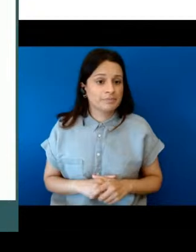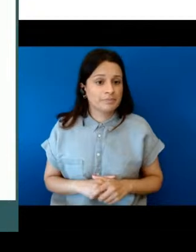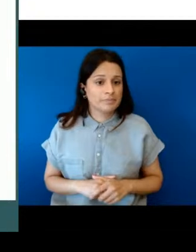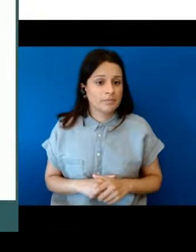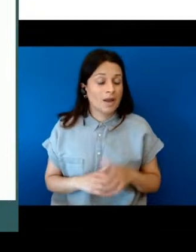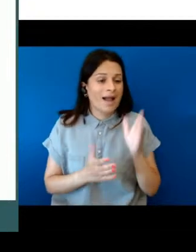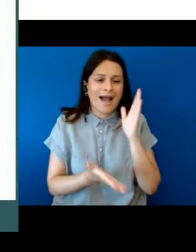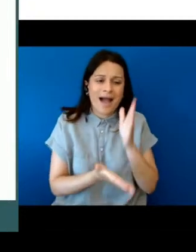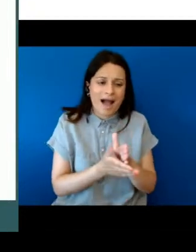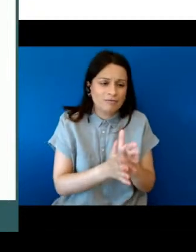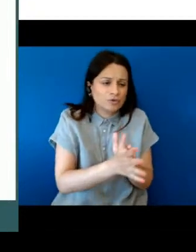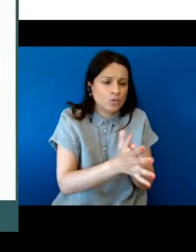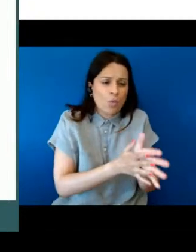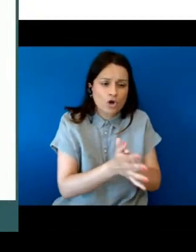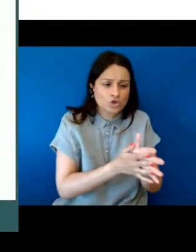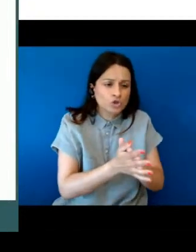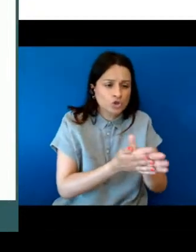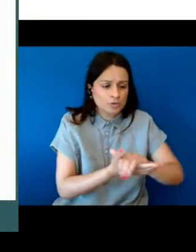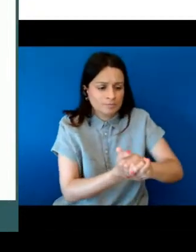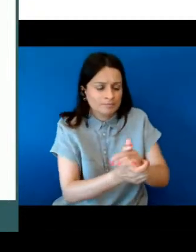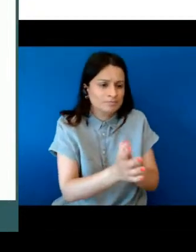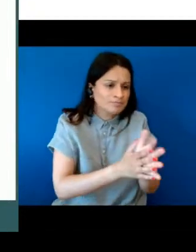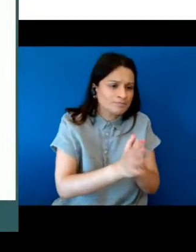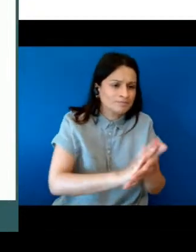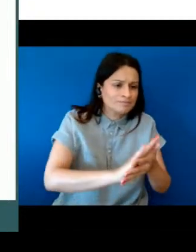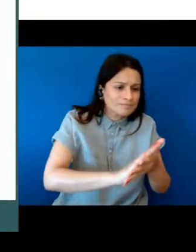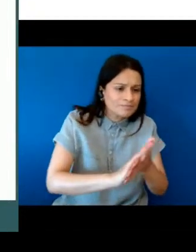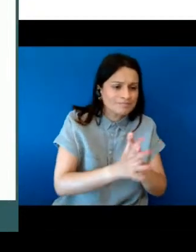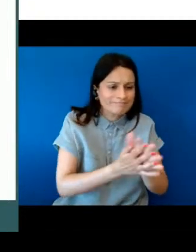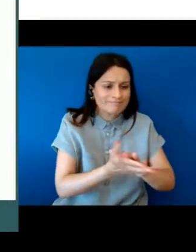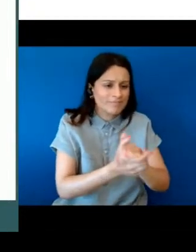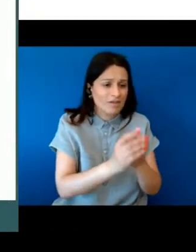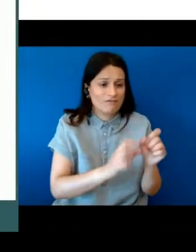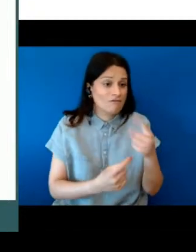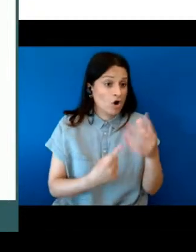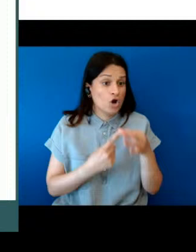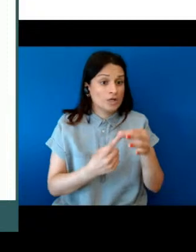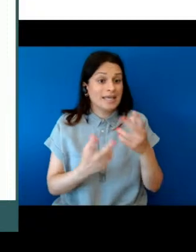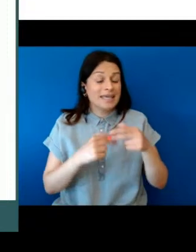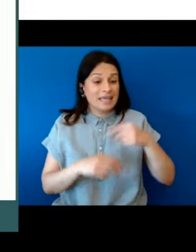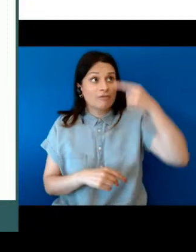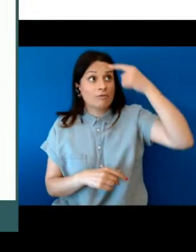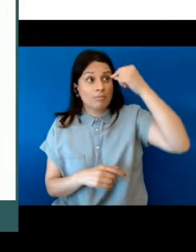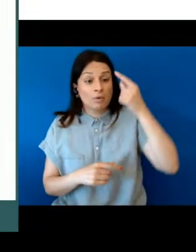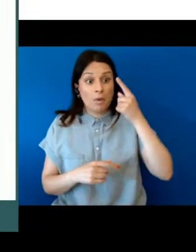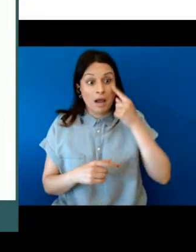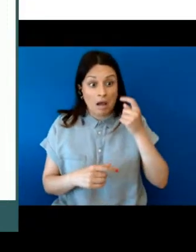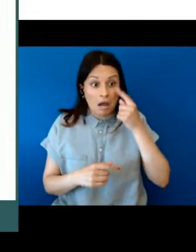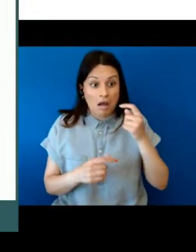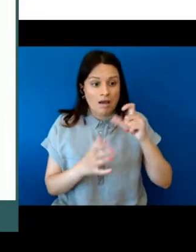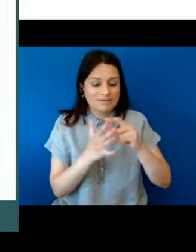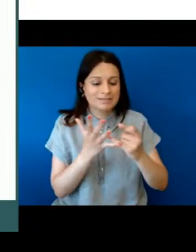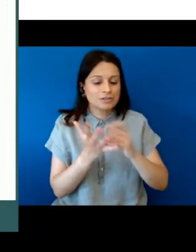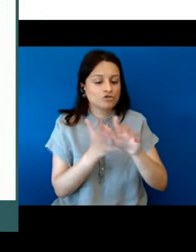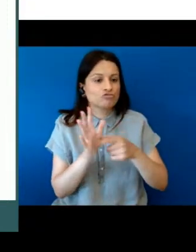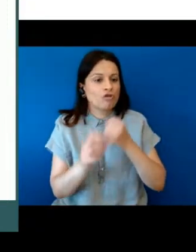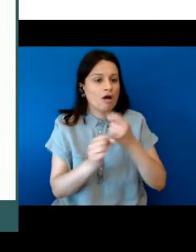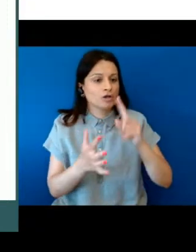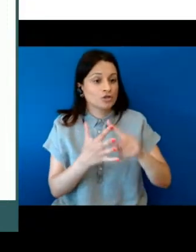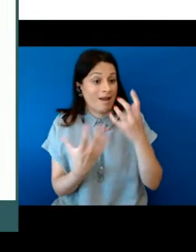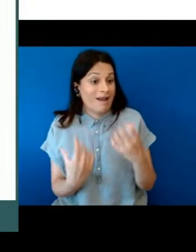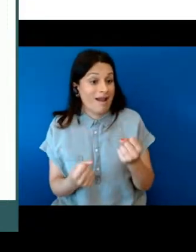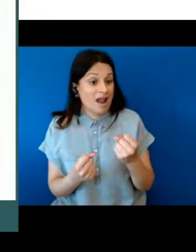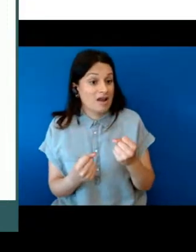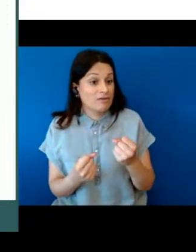first. If there's any discharge from the eye at all, this should be cleaned away with cool boiled water and a little